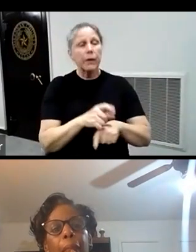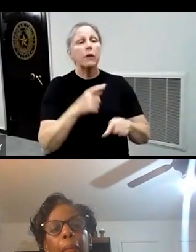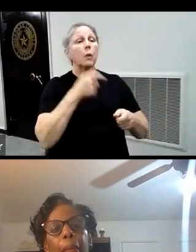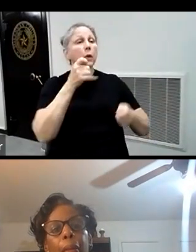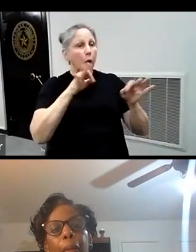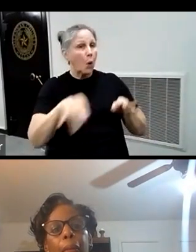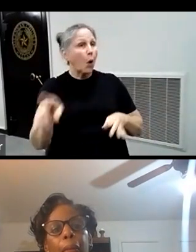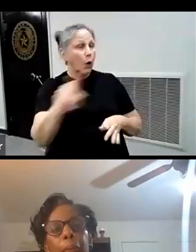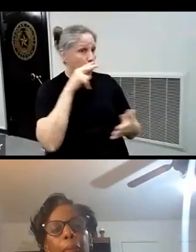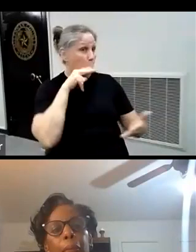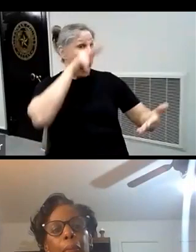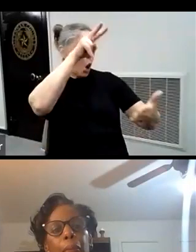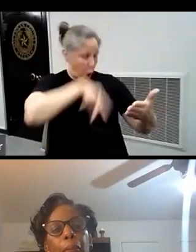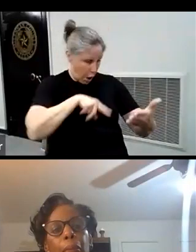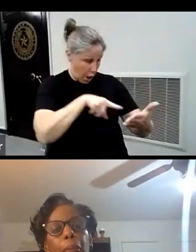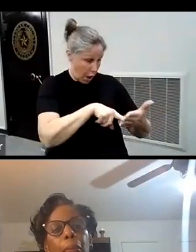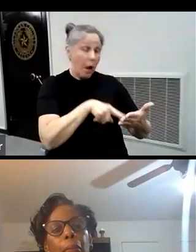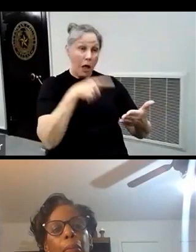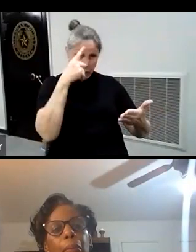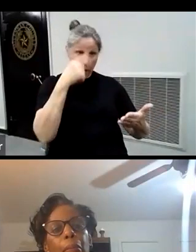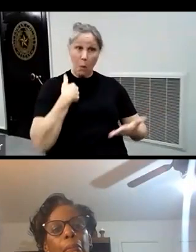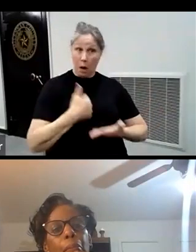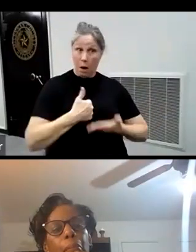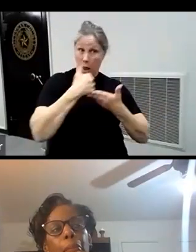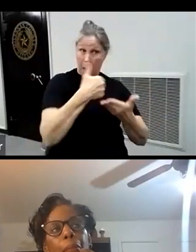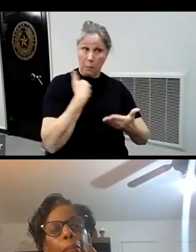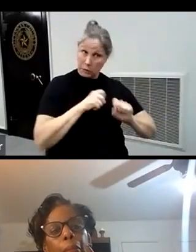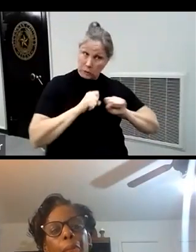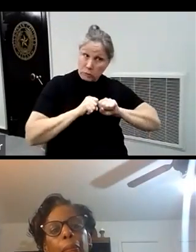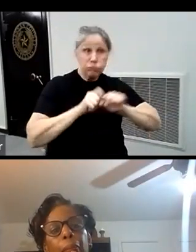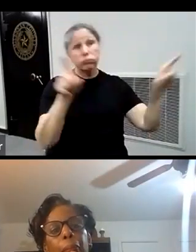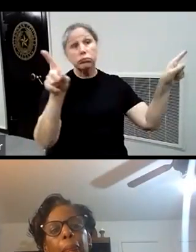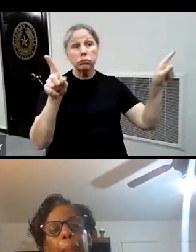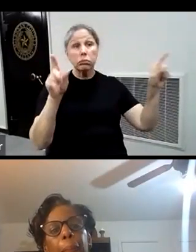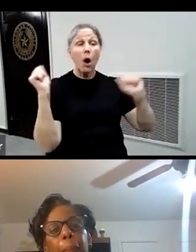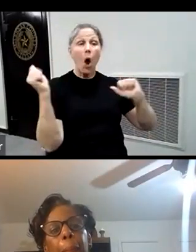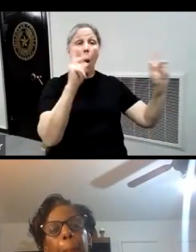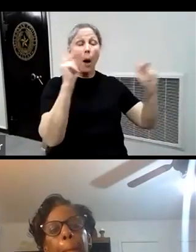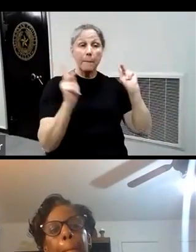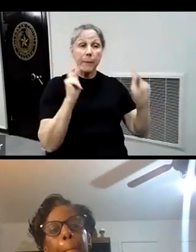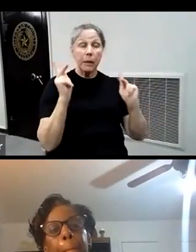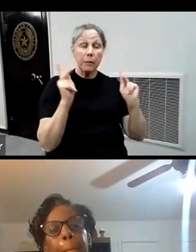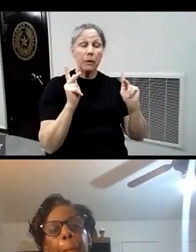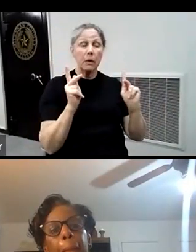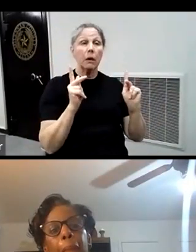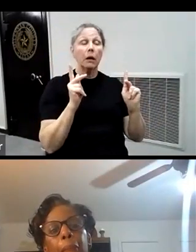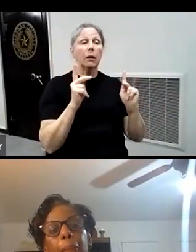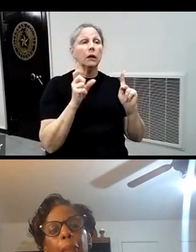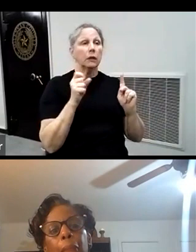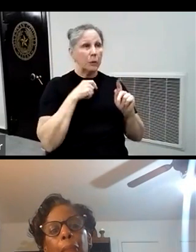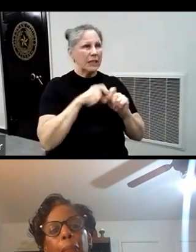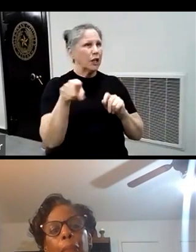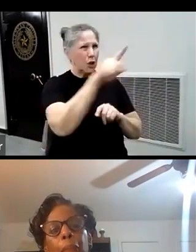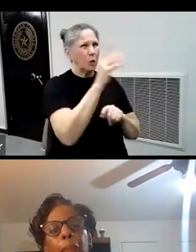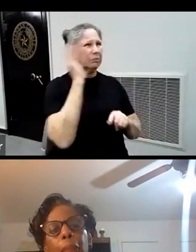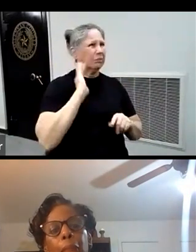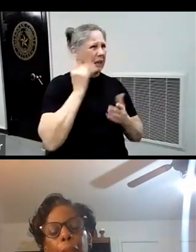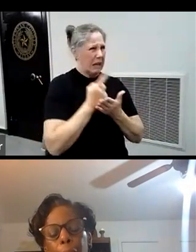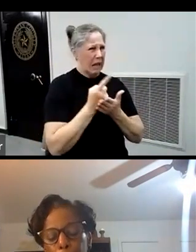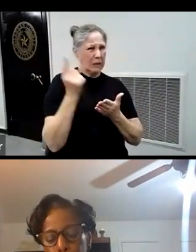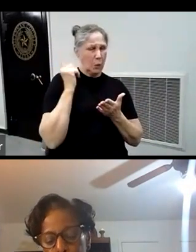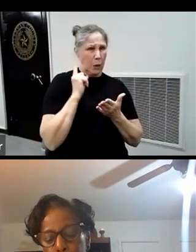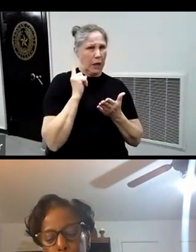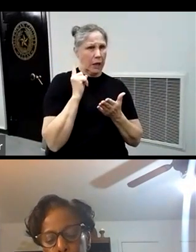see this, to see if y'all thought this would be beneficial for us to send out to department heads and elected officials. So I know we sent it to y'all at the end of last week,